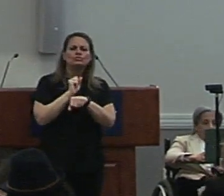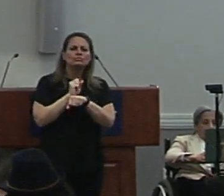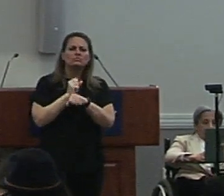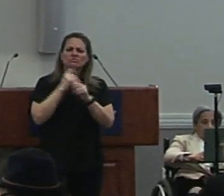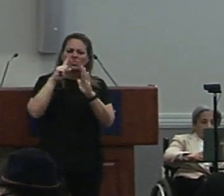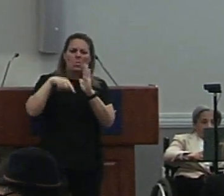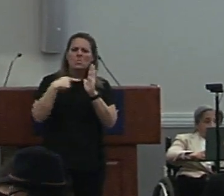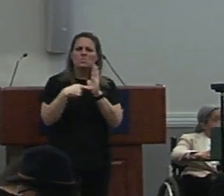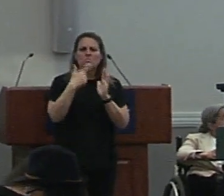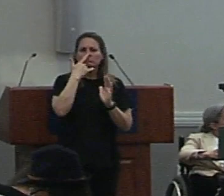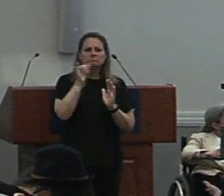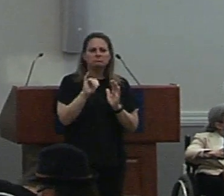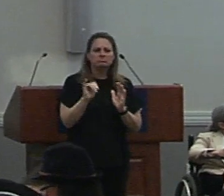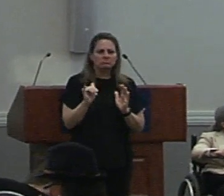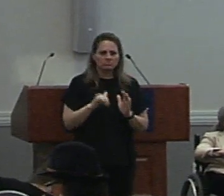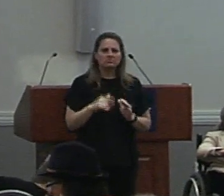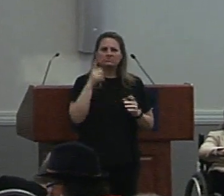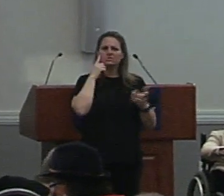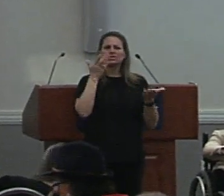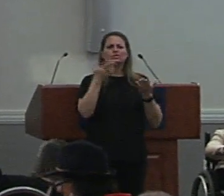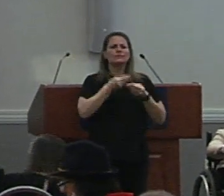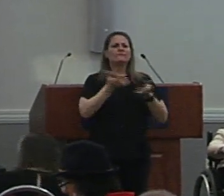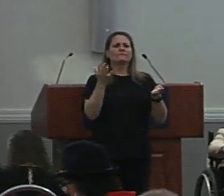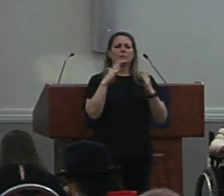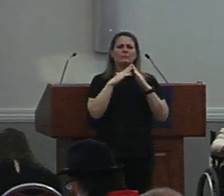advisory board member. Wes?